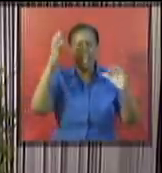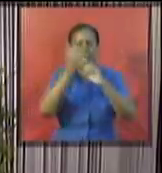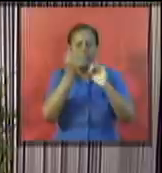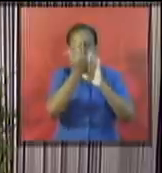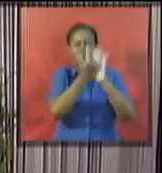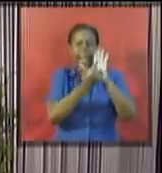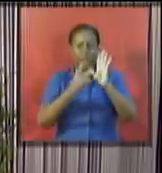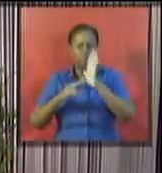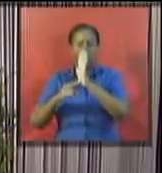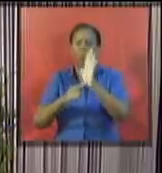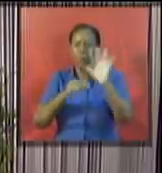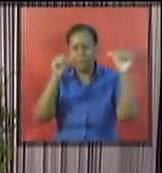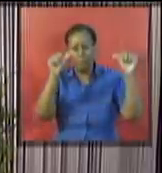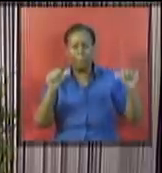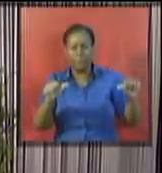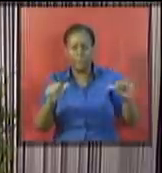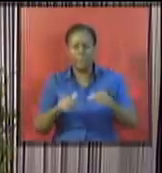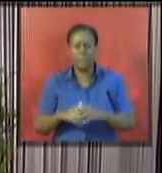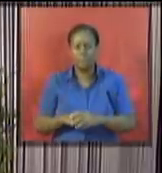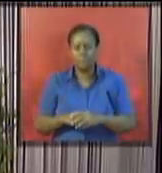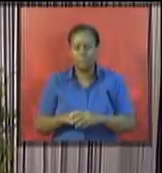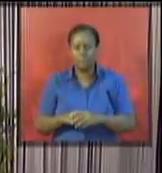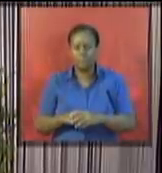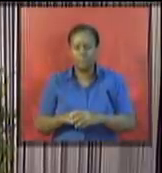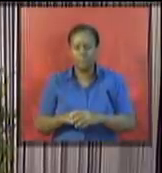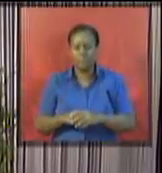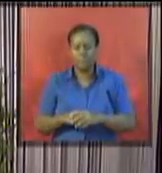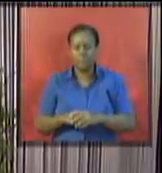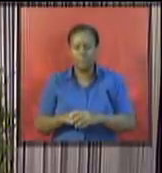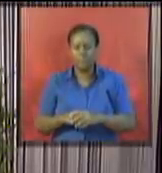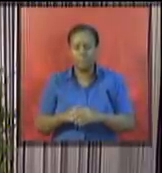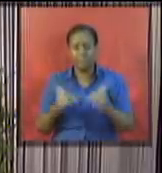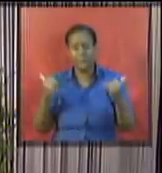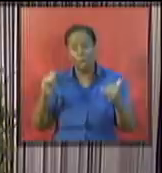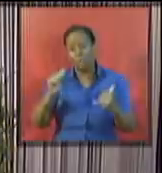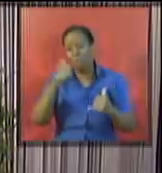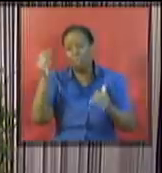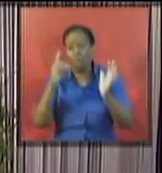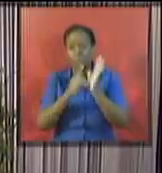issue. To address your question, Urvashi, thank you so much for your question.